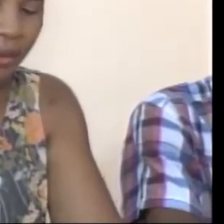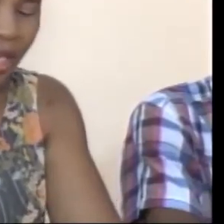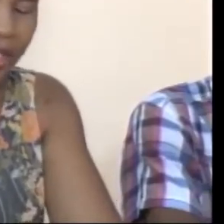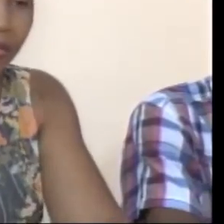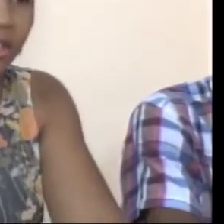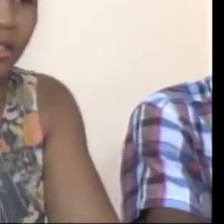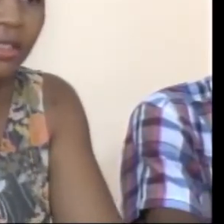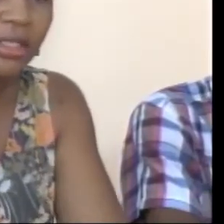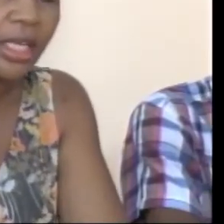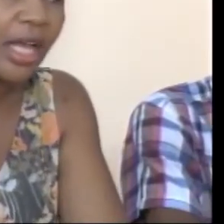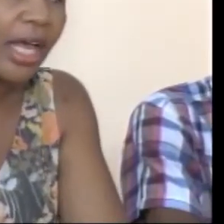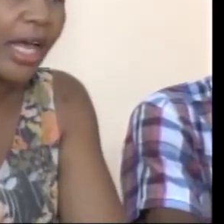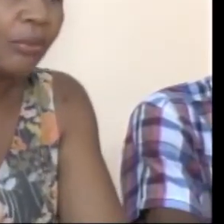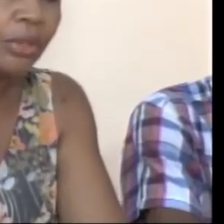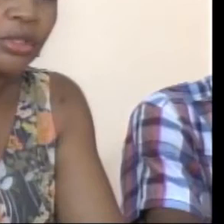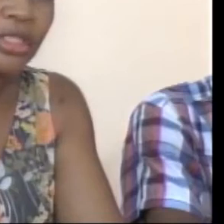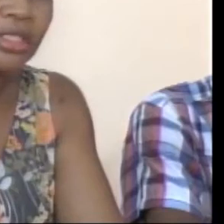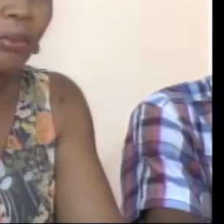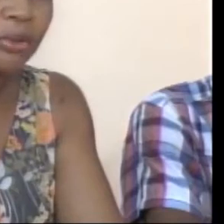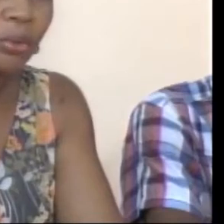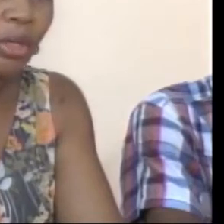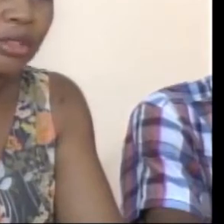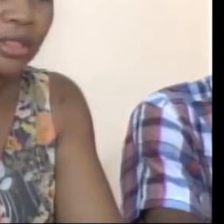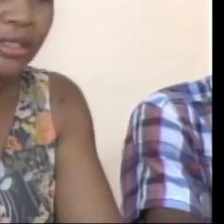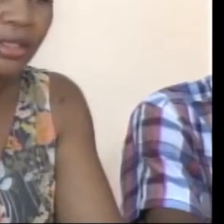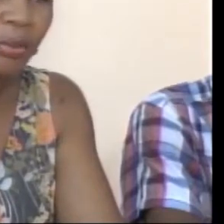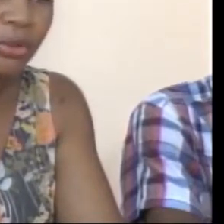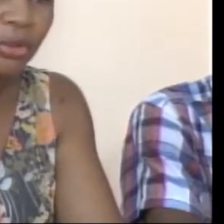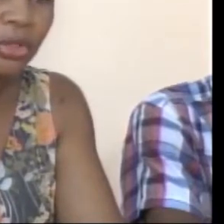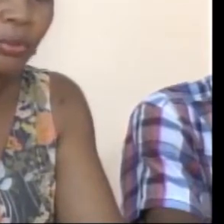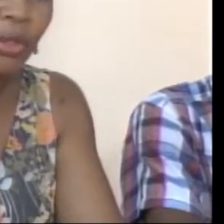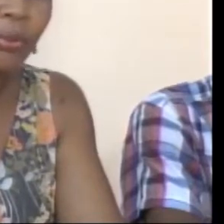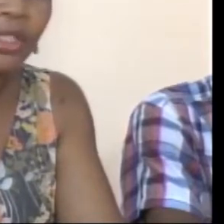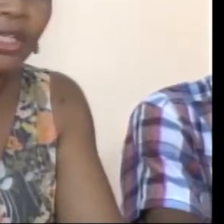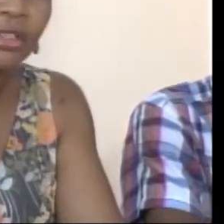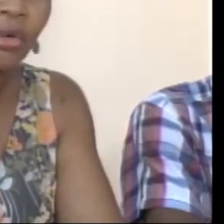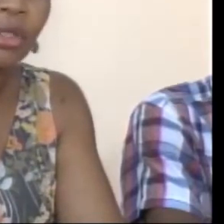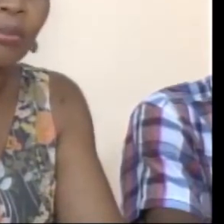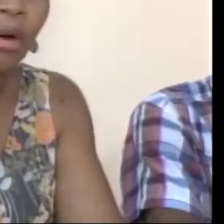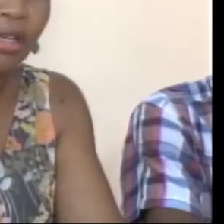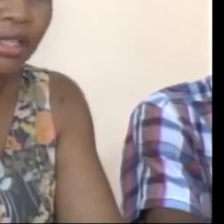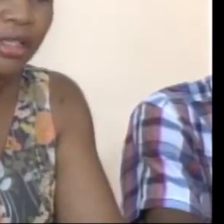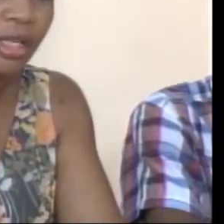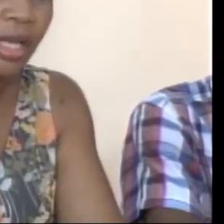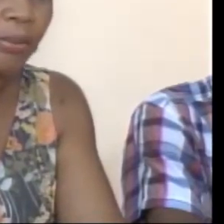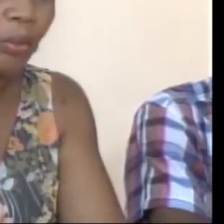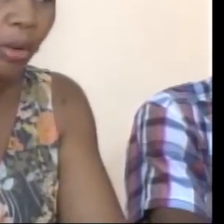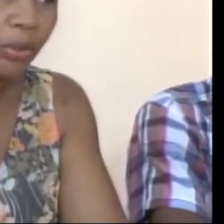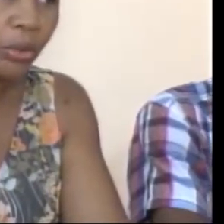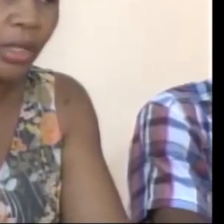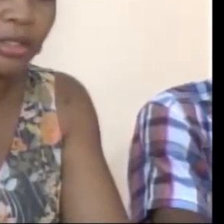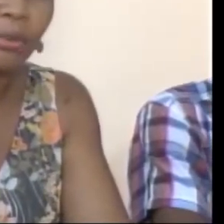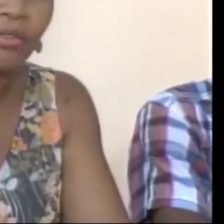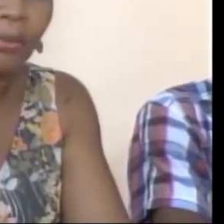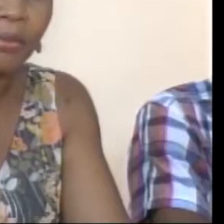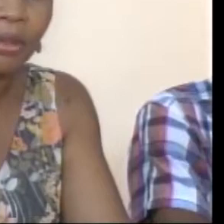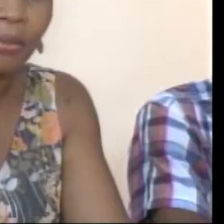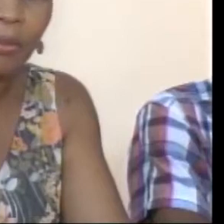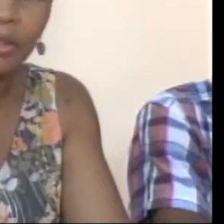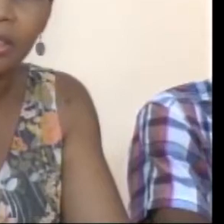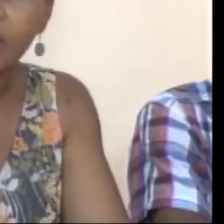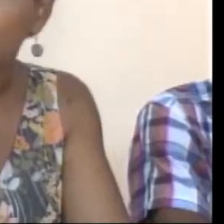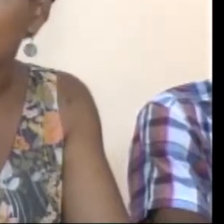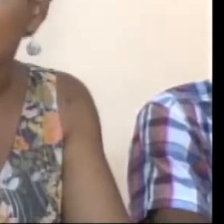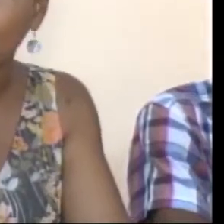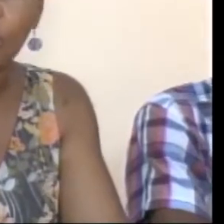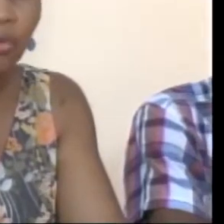income-generating activities. And we see this as an opportunity where we can not only market what we do at the Community Development